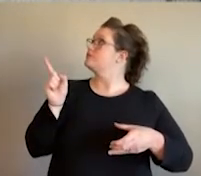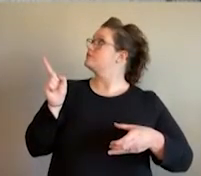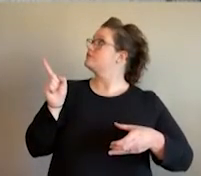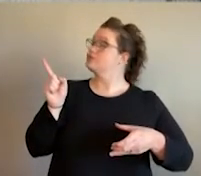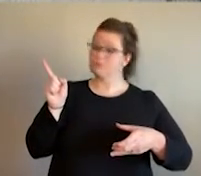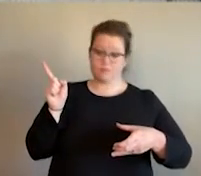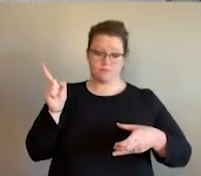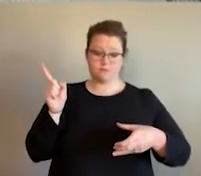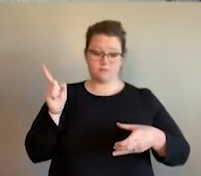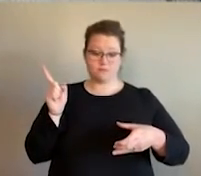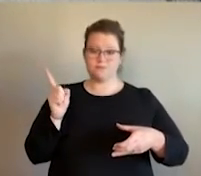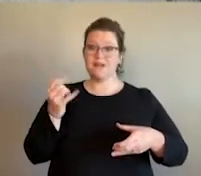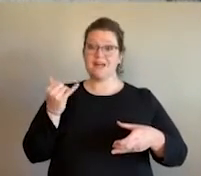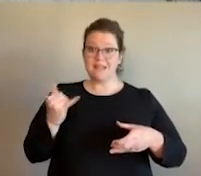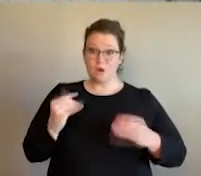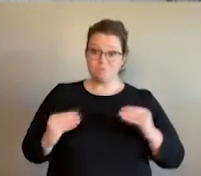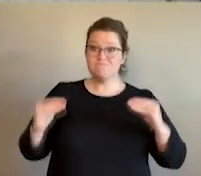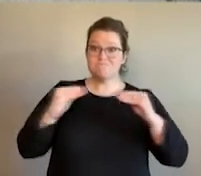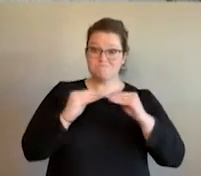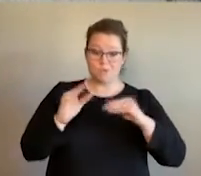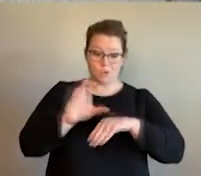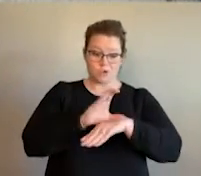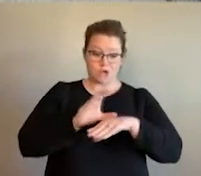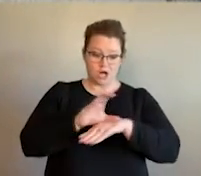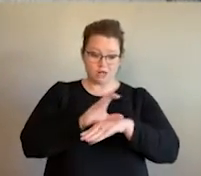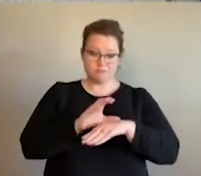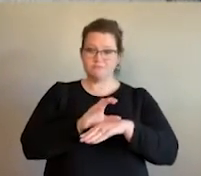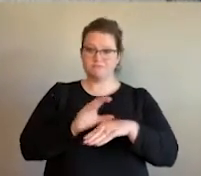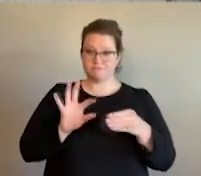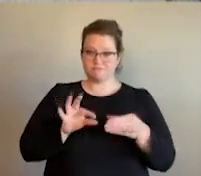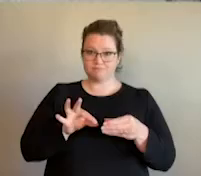and then we're going to cover it with another piece of chocolate.